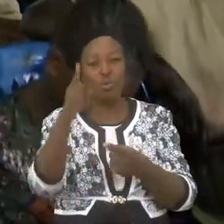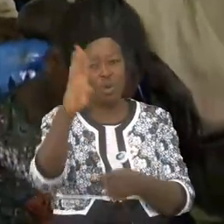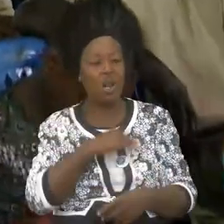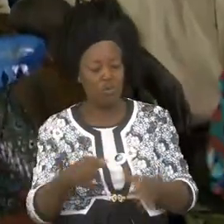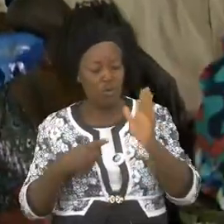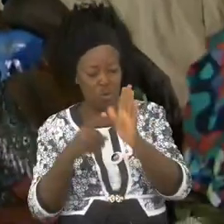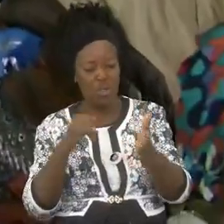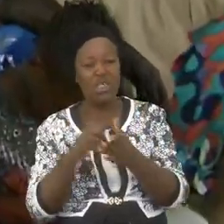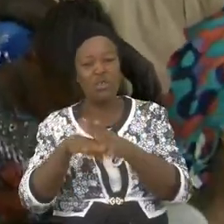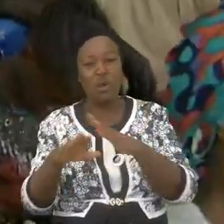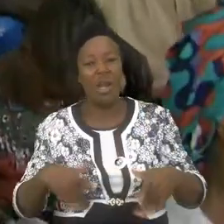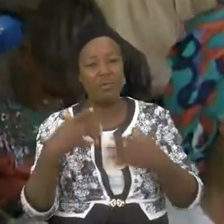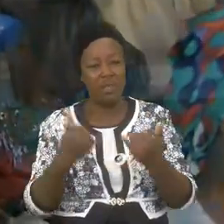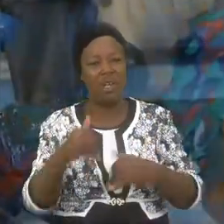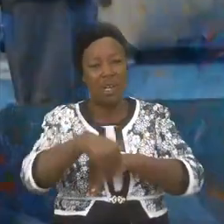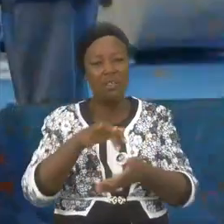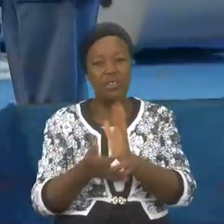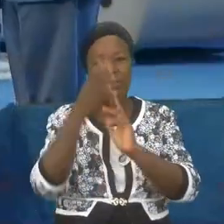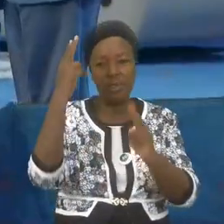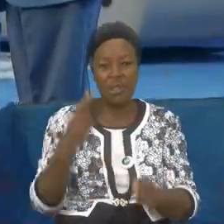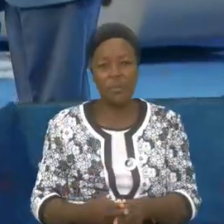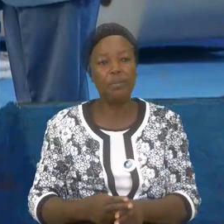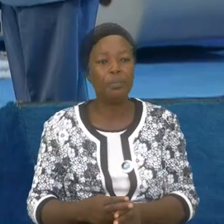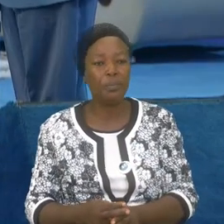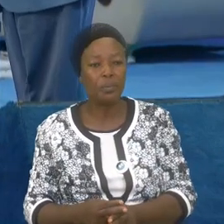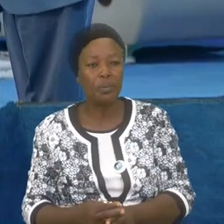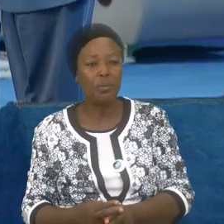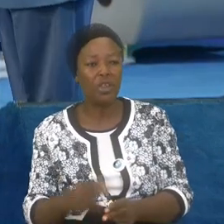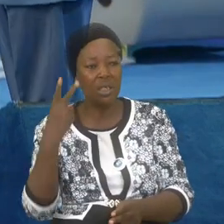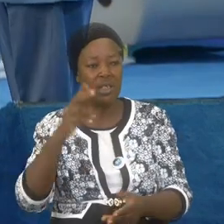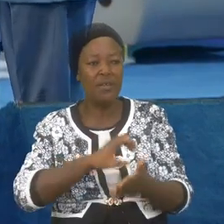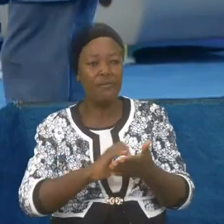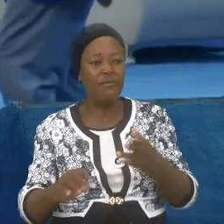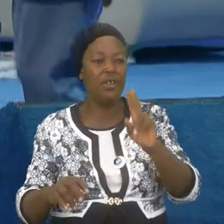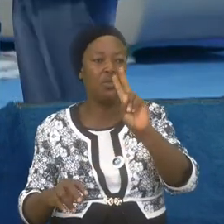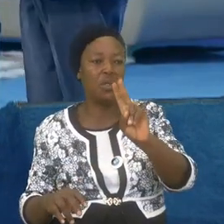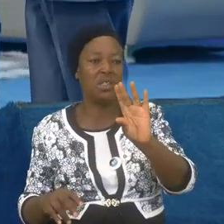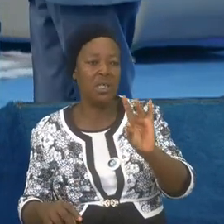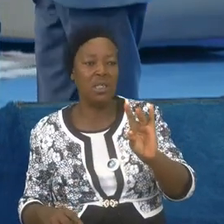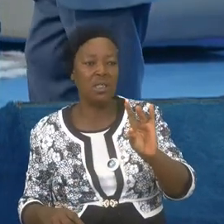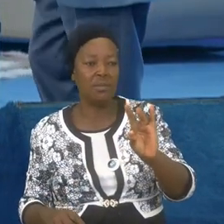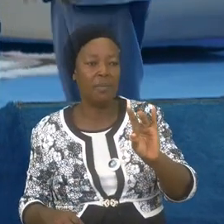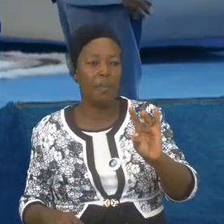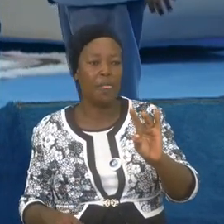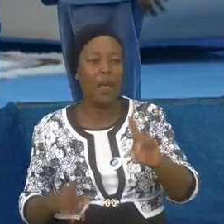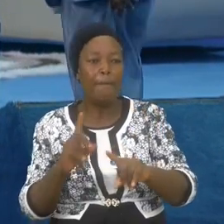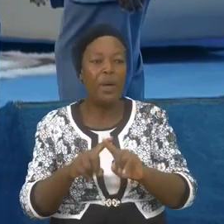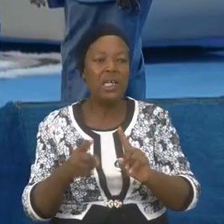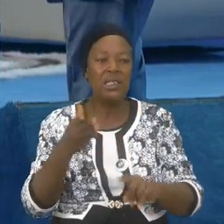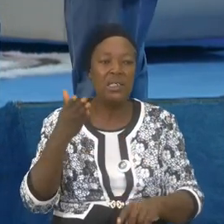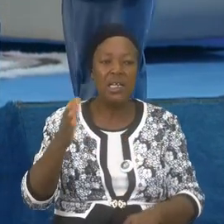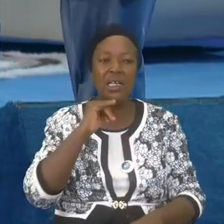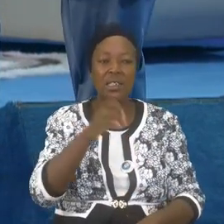In verse 28, but there is a God in heaven. that revealeth